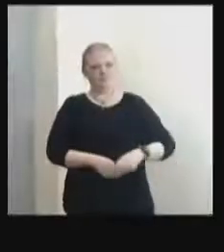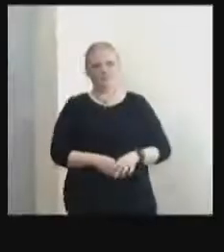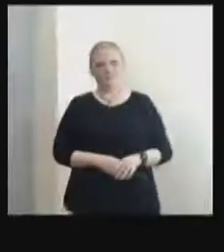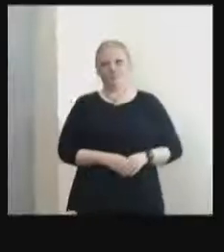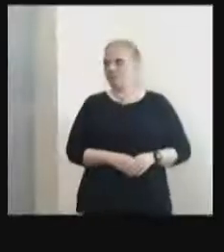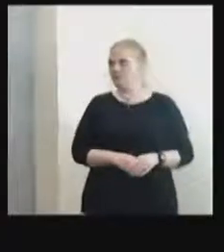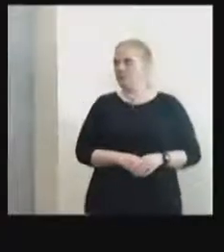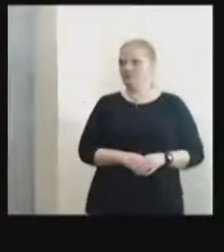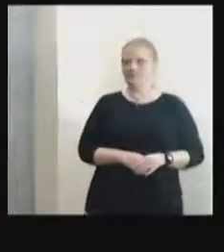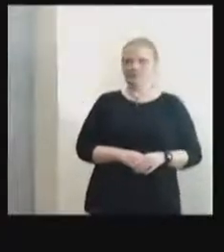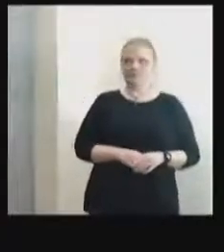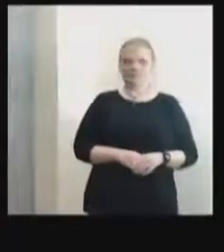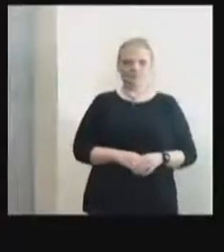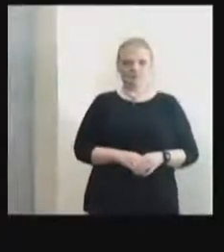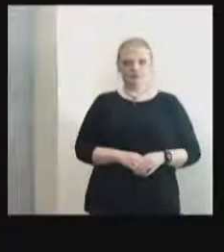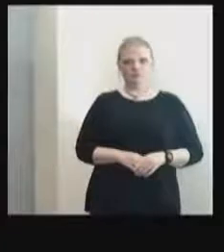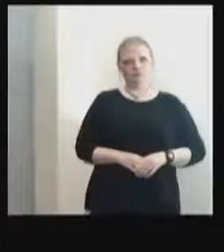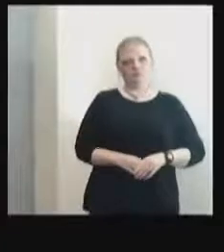set?